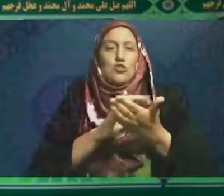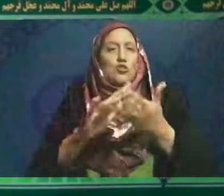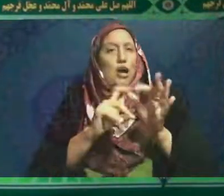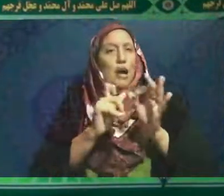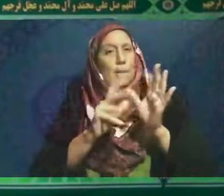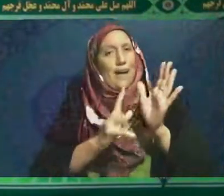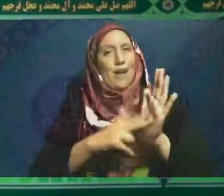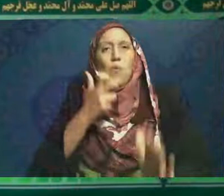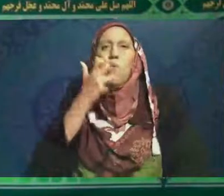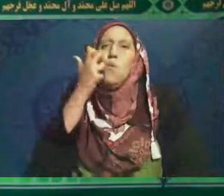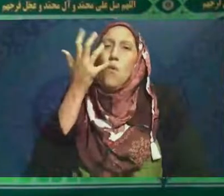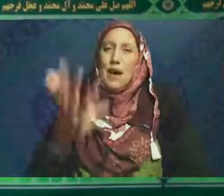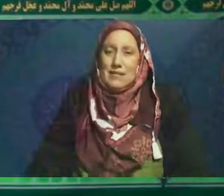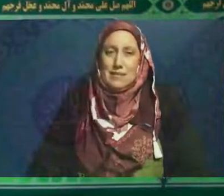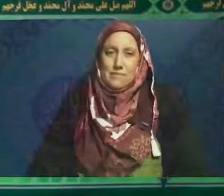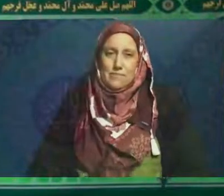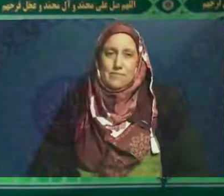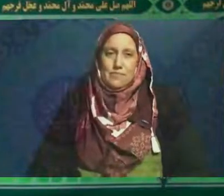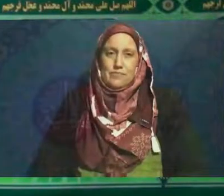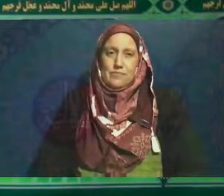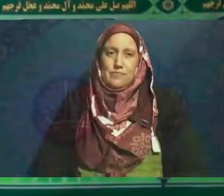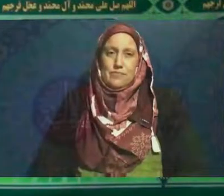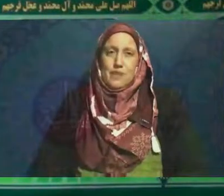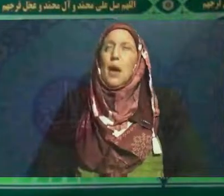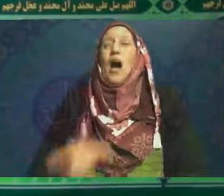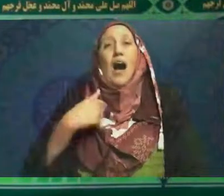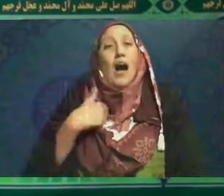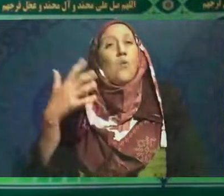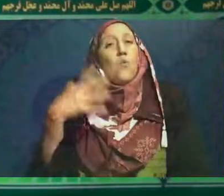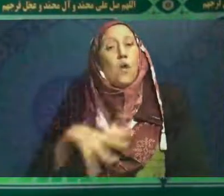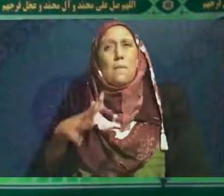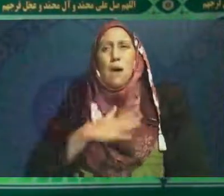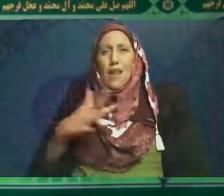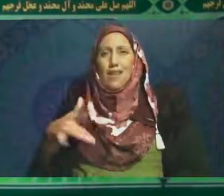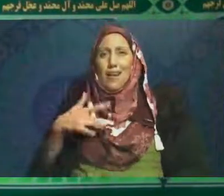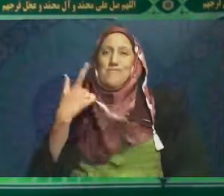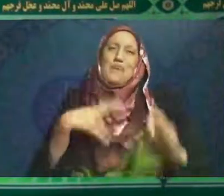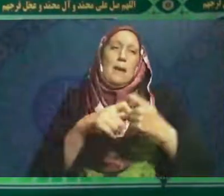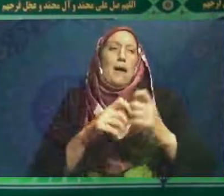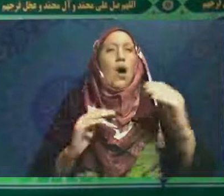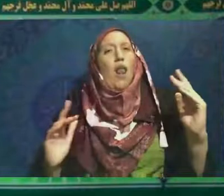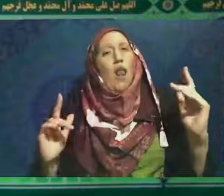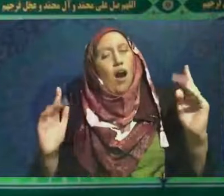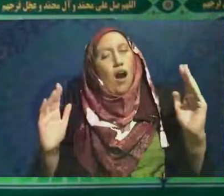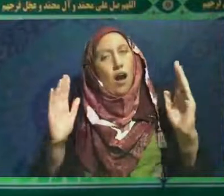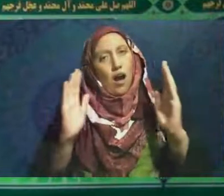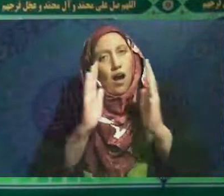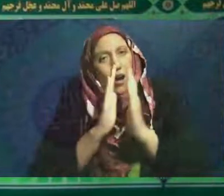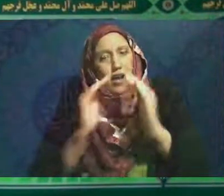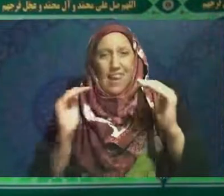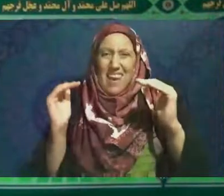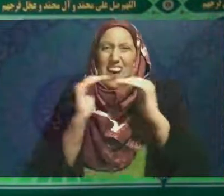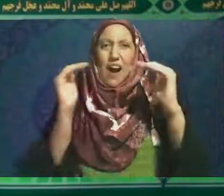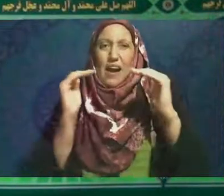similar, close. Of course, we cannot be like the Holy Prophet, not close to, but at least along with. I try